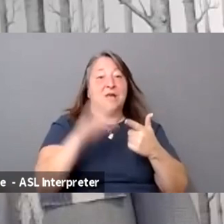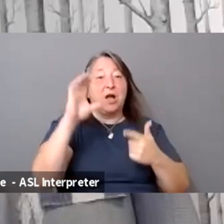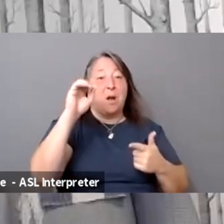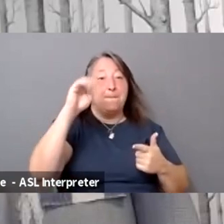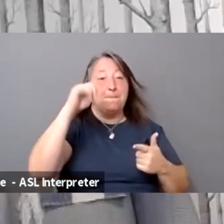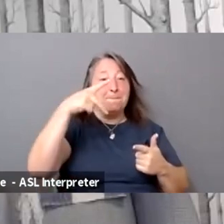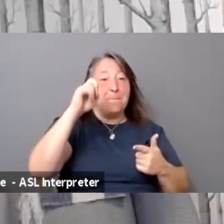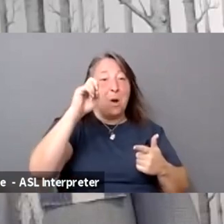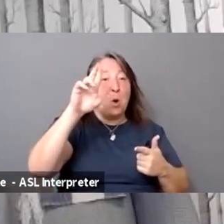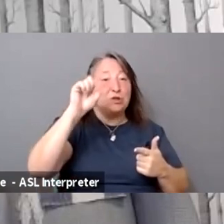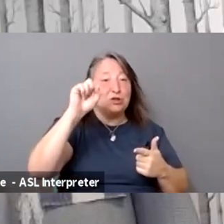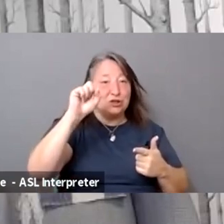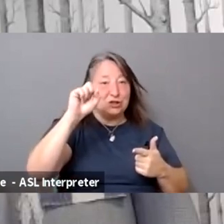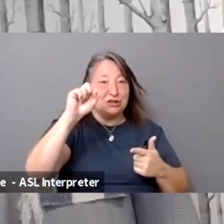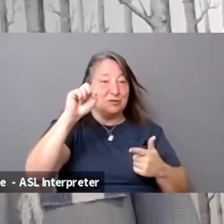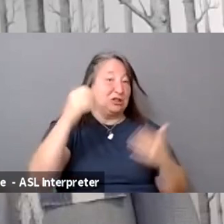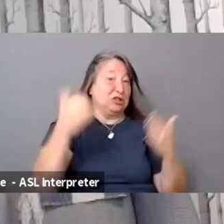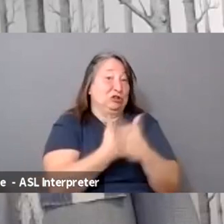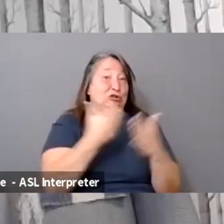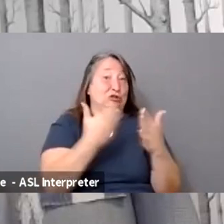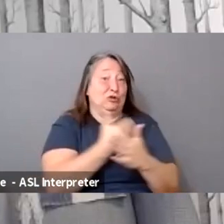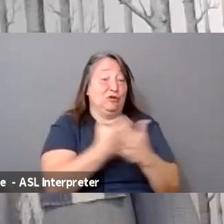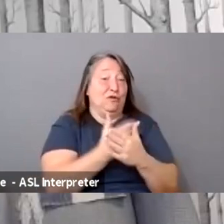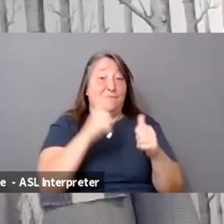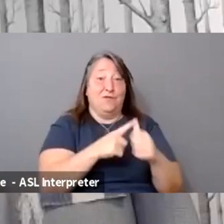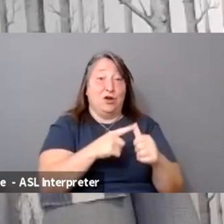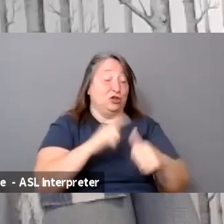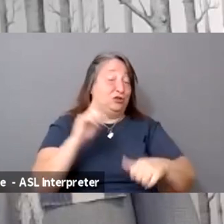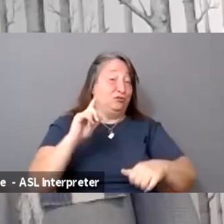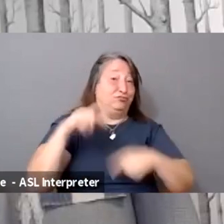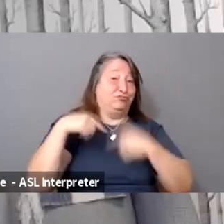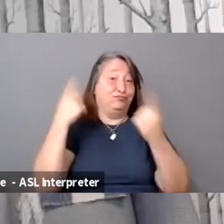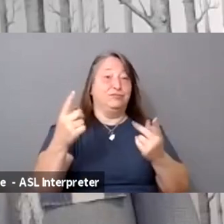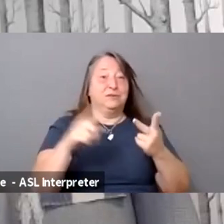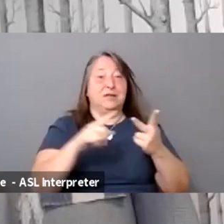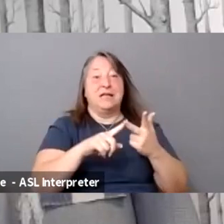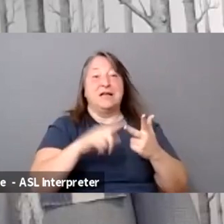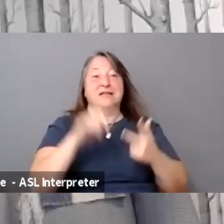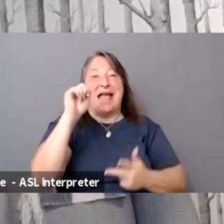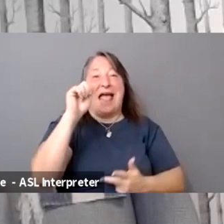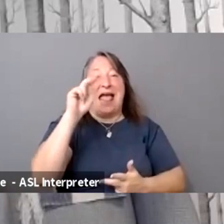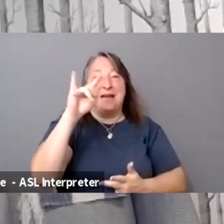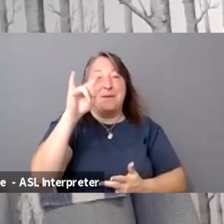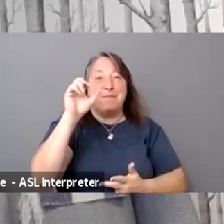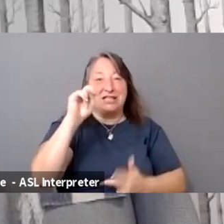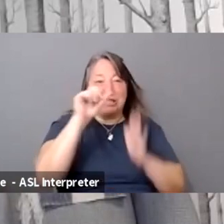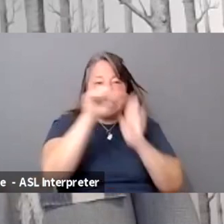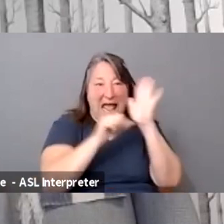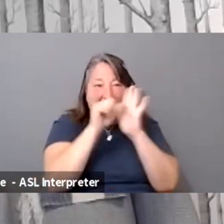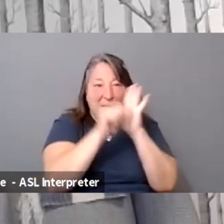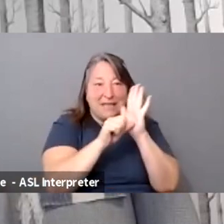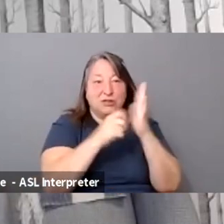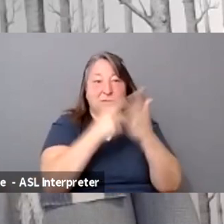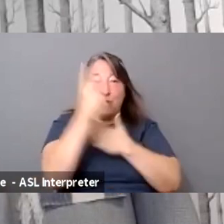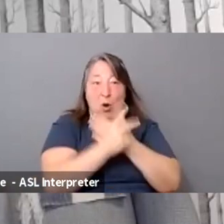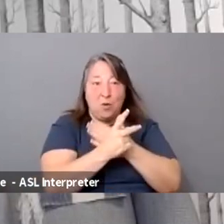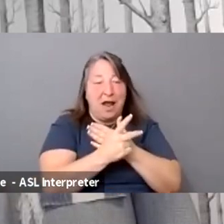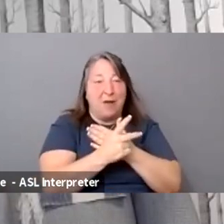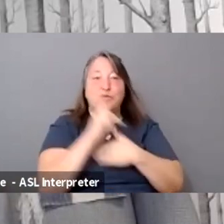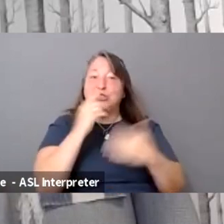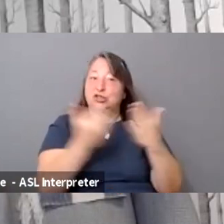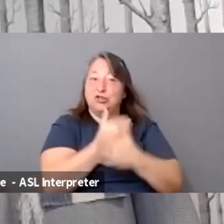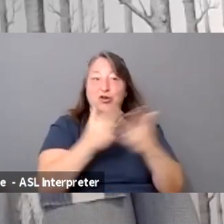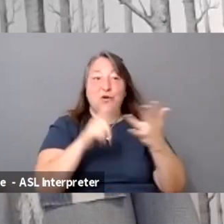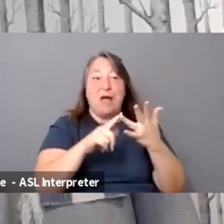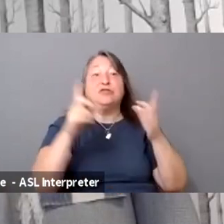new and the first of its kind. There's an animation writers program, which is also the first of its kind, and a director's